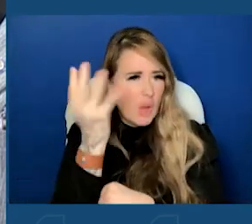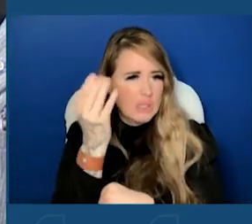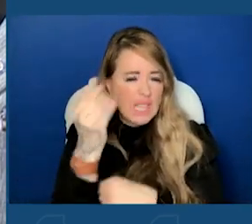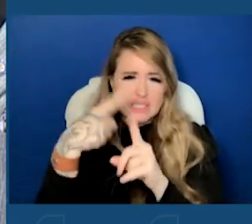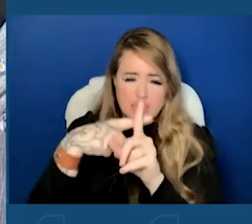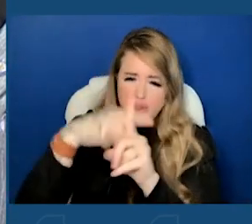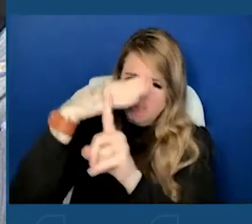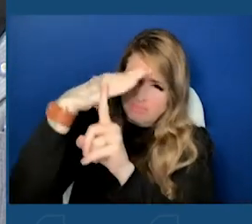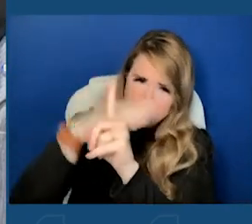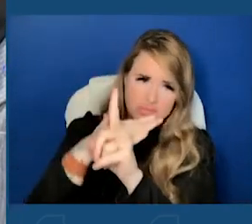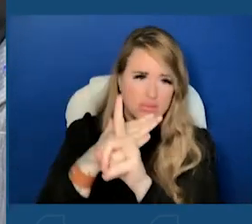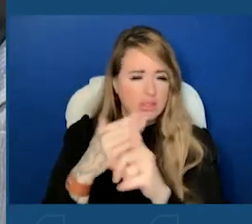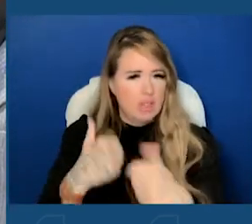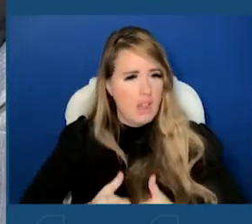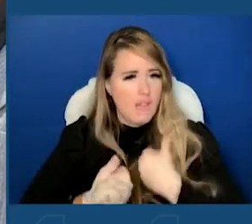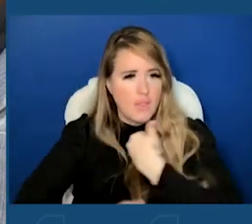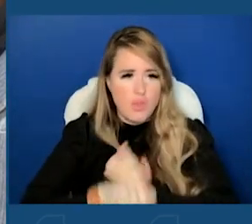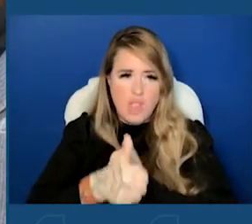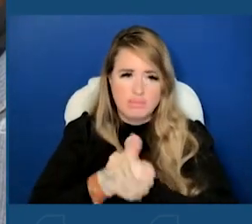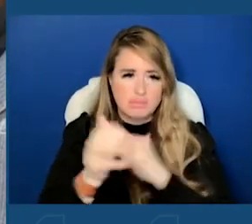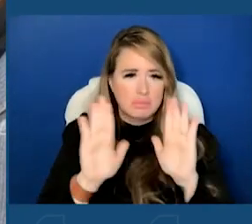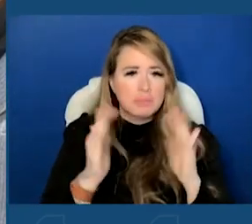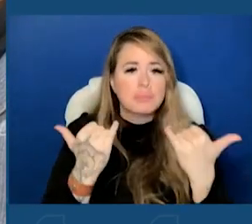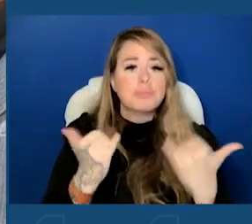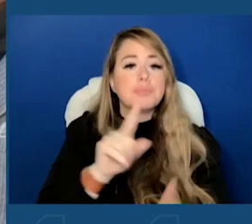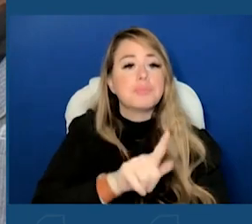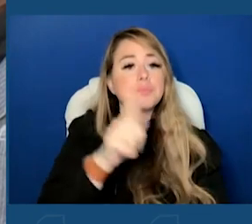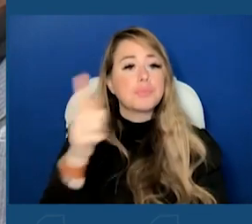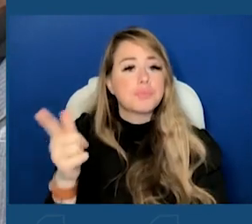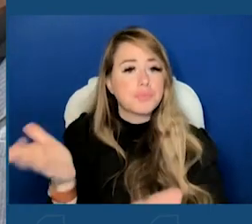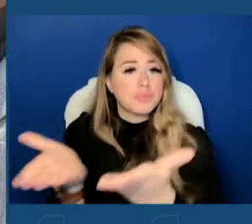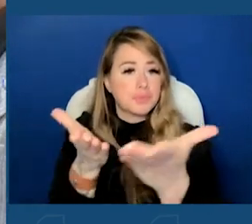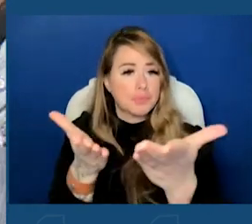So with that, Catherine Garcia, let's have a report from you.